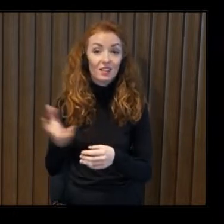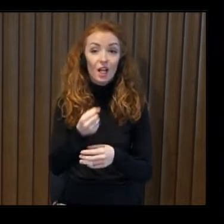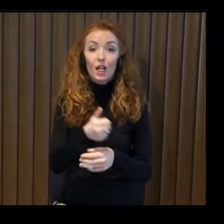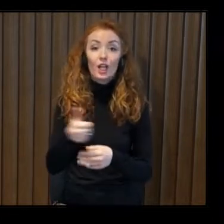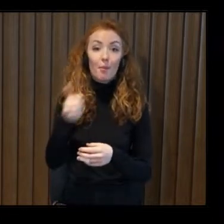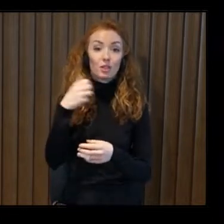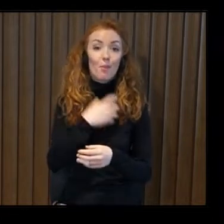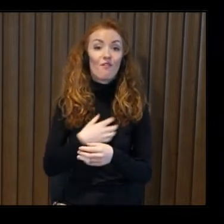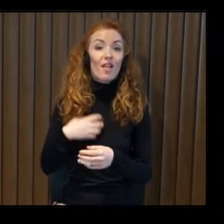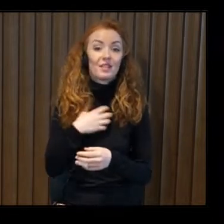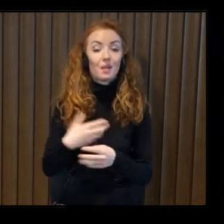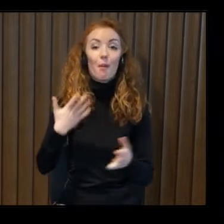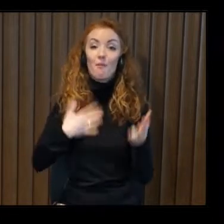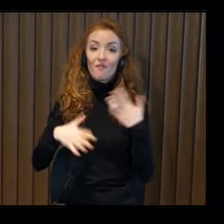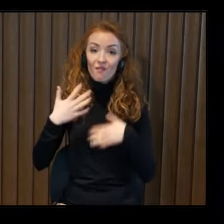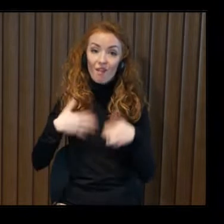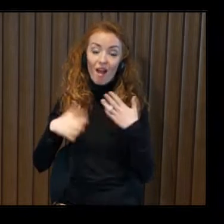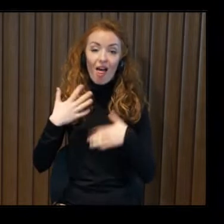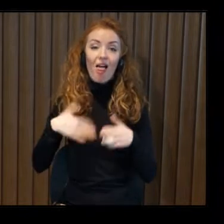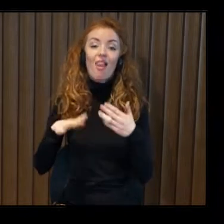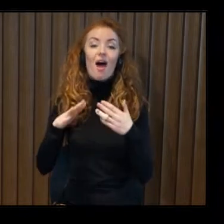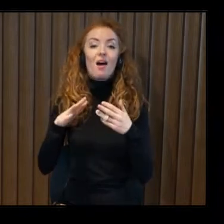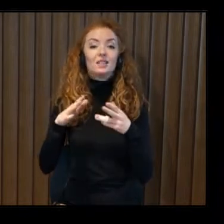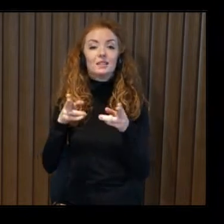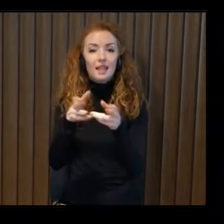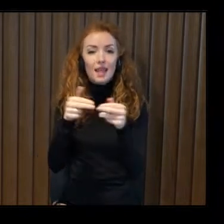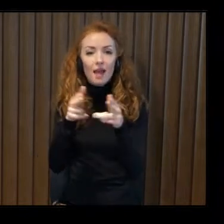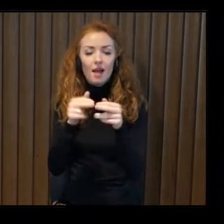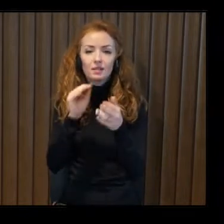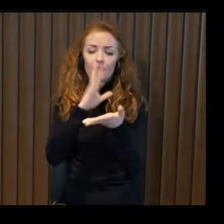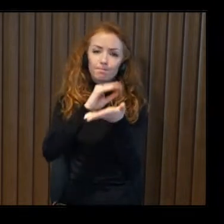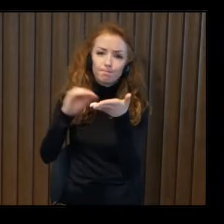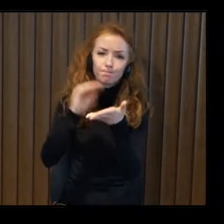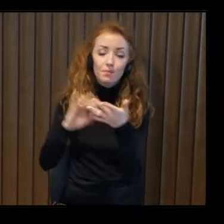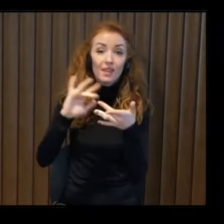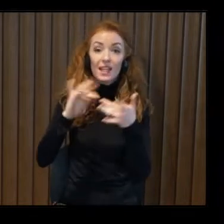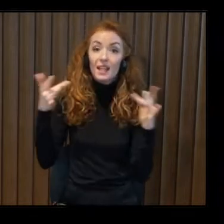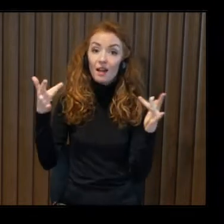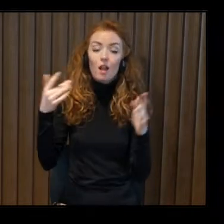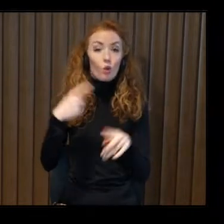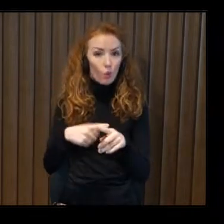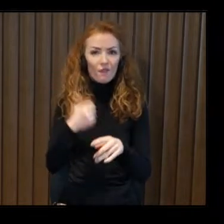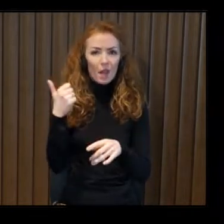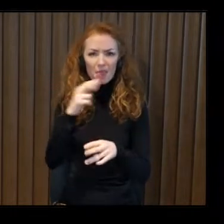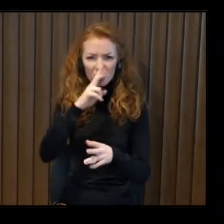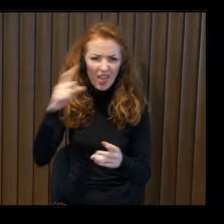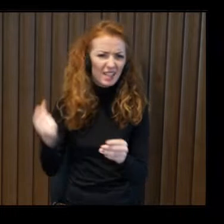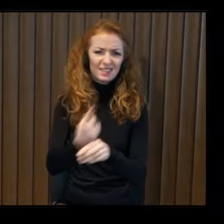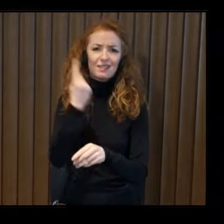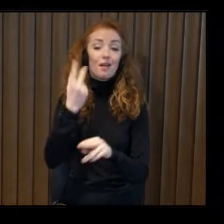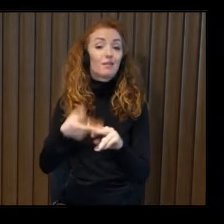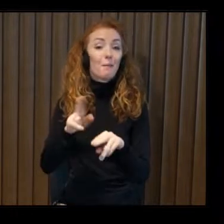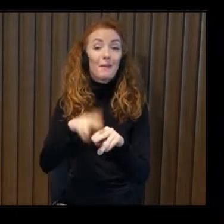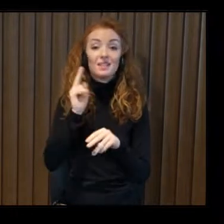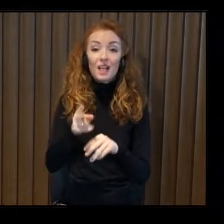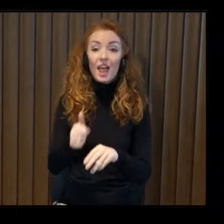information into a form, and they can't do it because of the way the website's designed. And I want to be clear about that. This has nothing